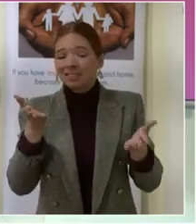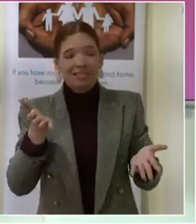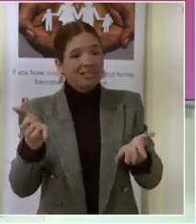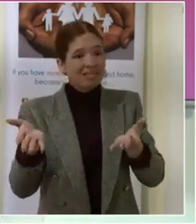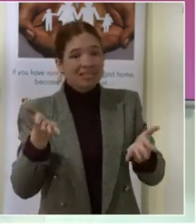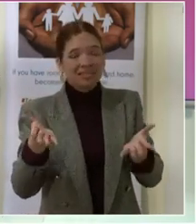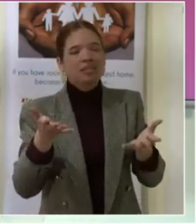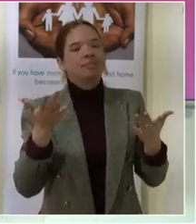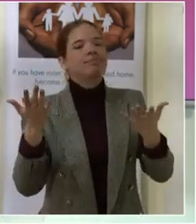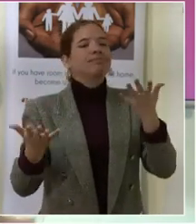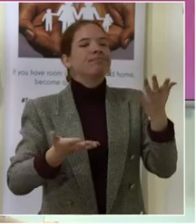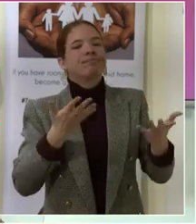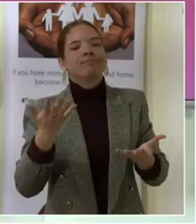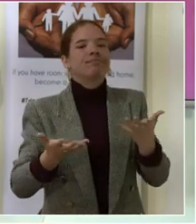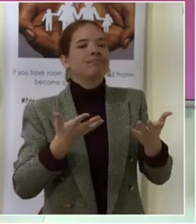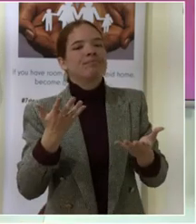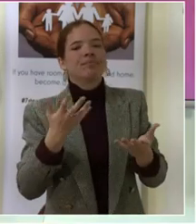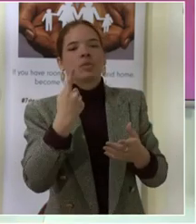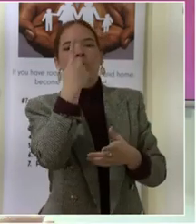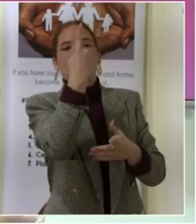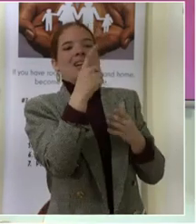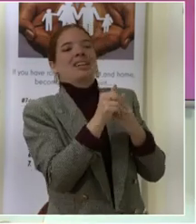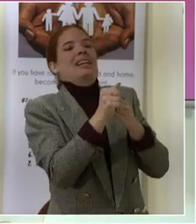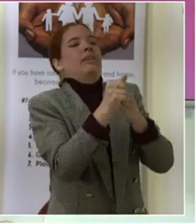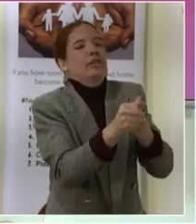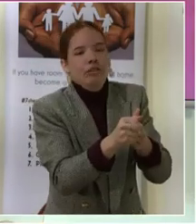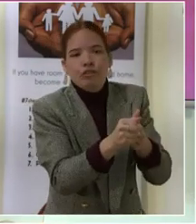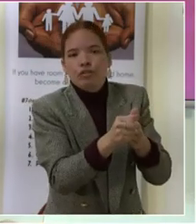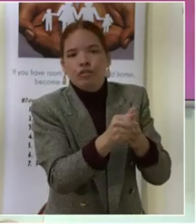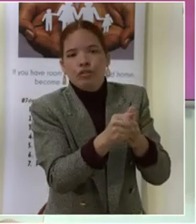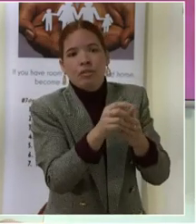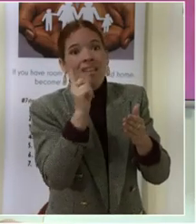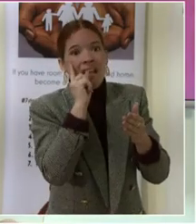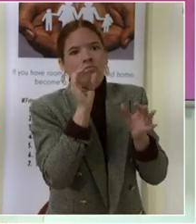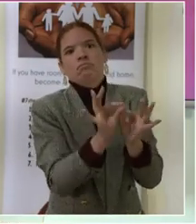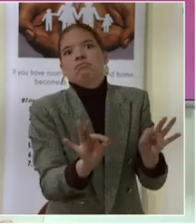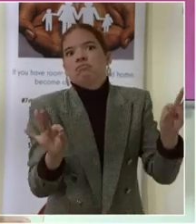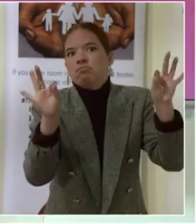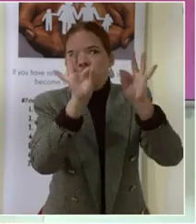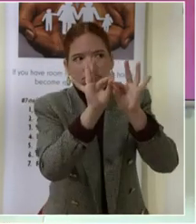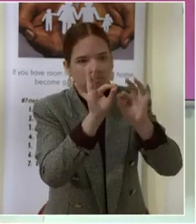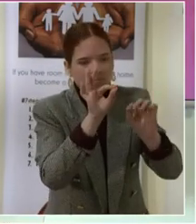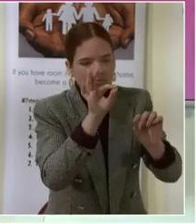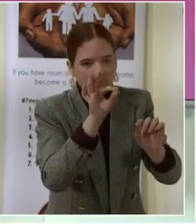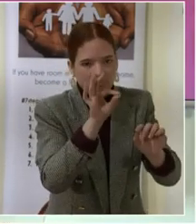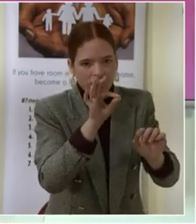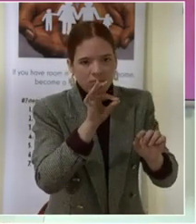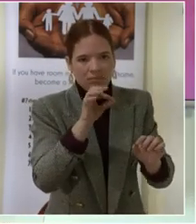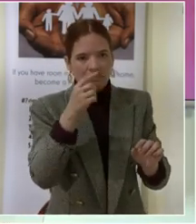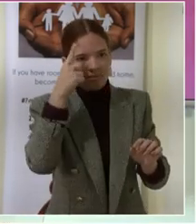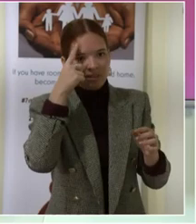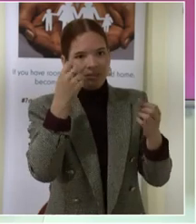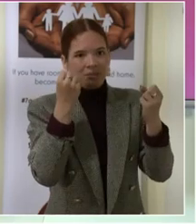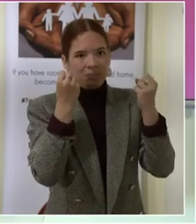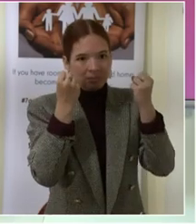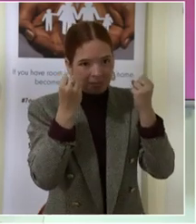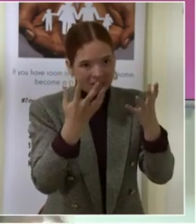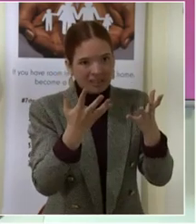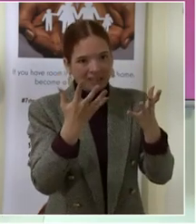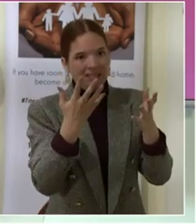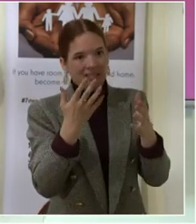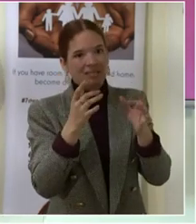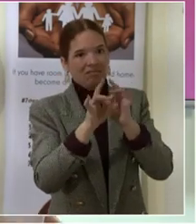it has one leader, and we think that's important. And in fact, we think that's important for a lot of our violence interruption